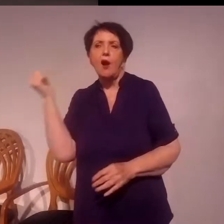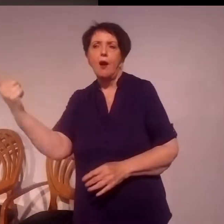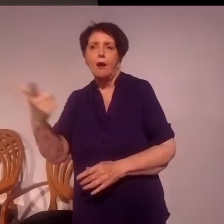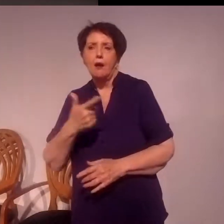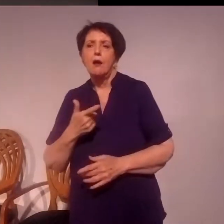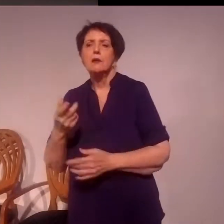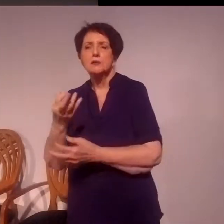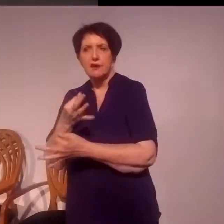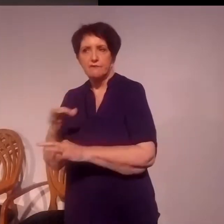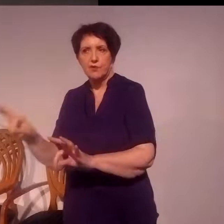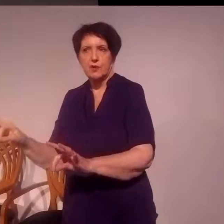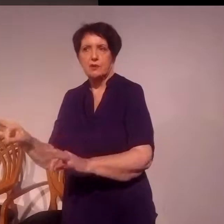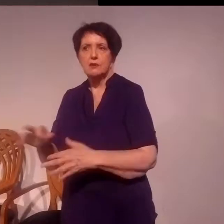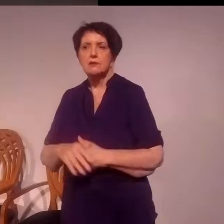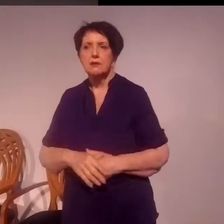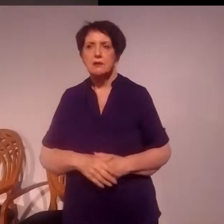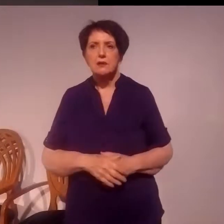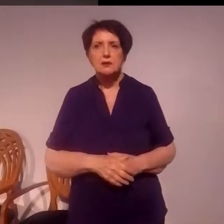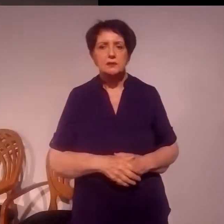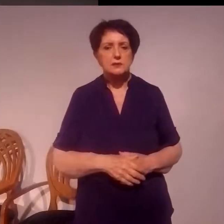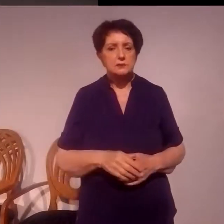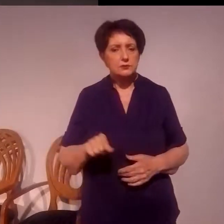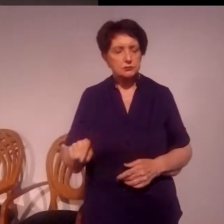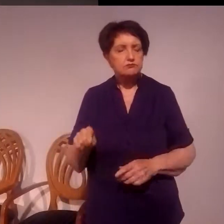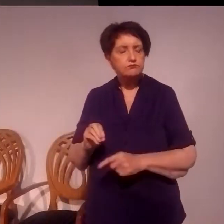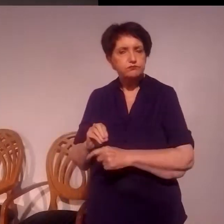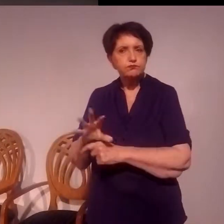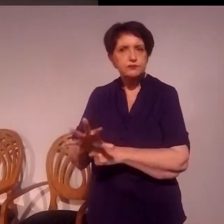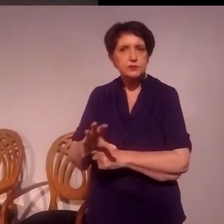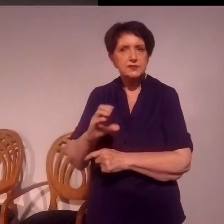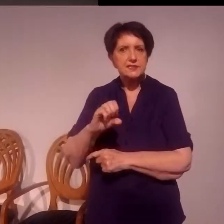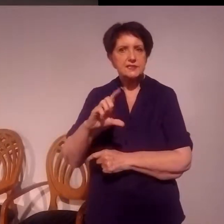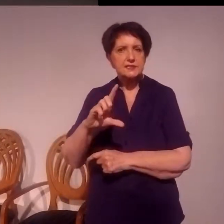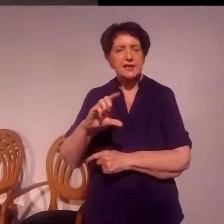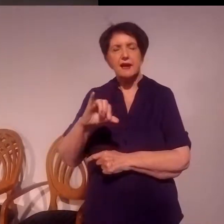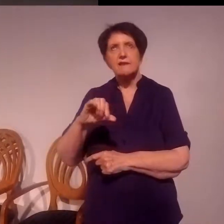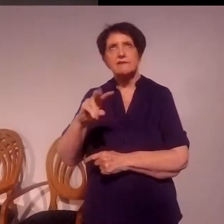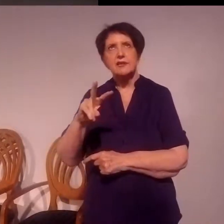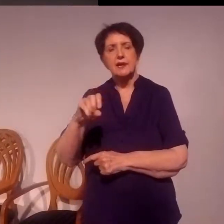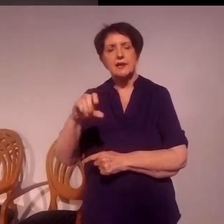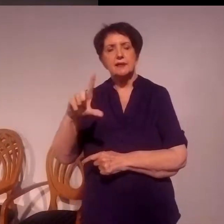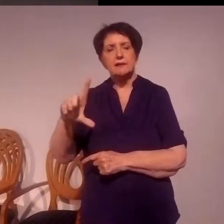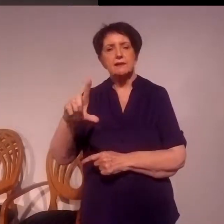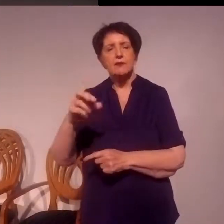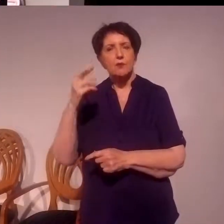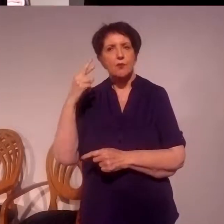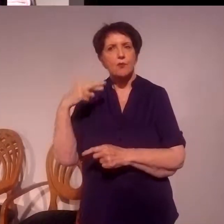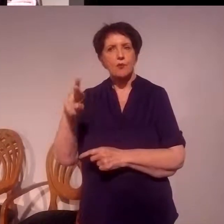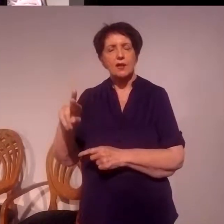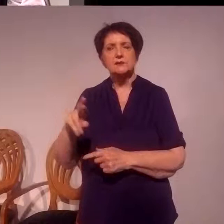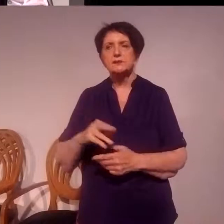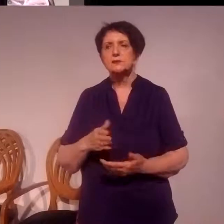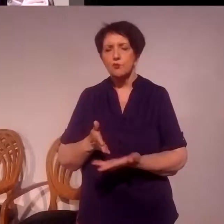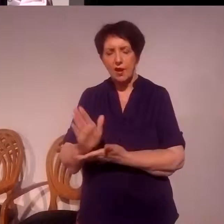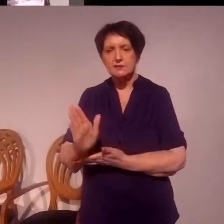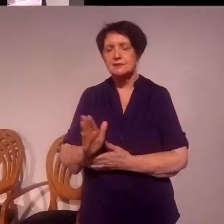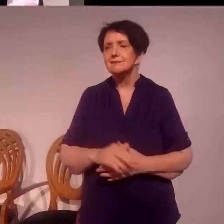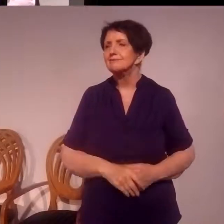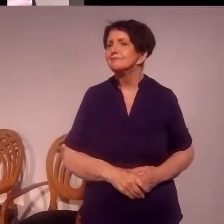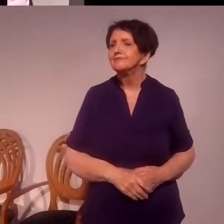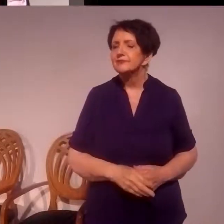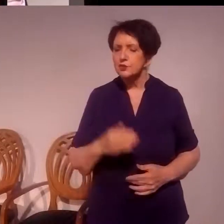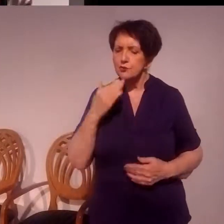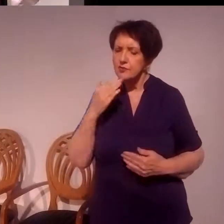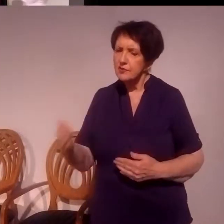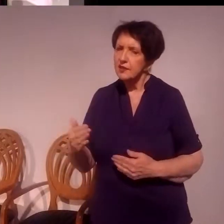She had tremendous impact in the civil rights, and I hadn't heard of her. So thank you, Fannie Lou